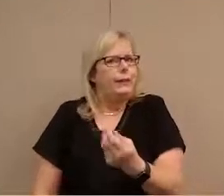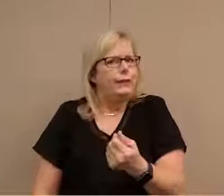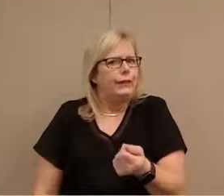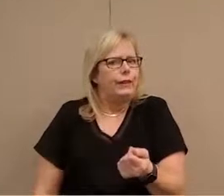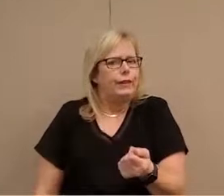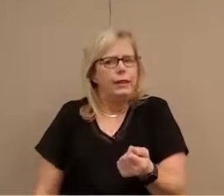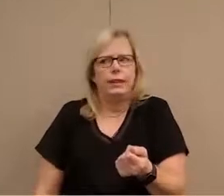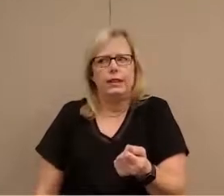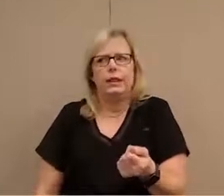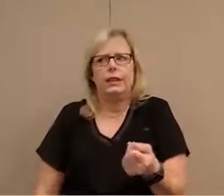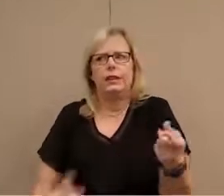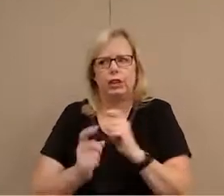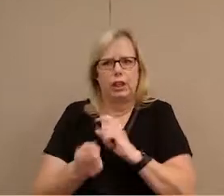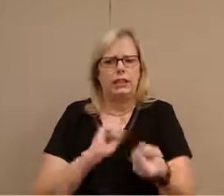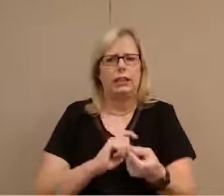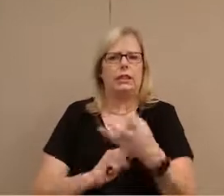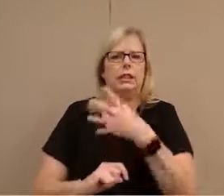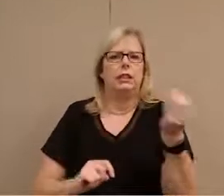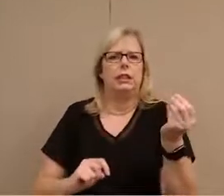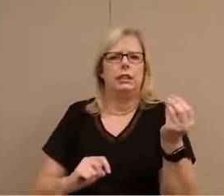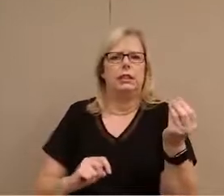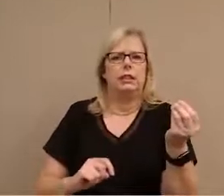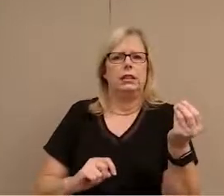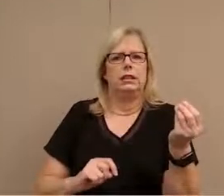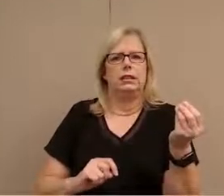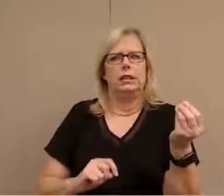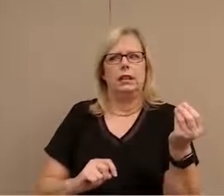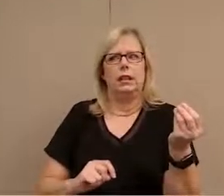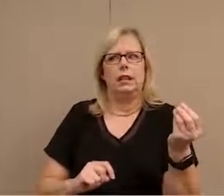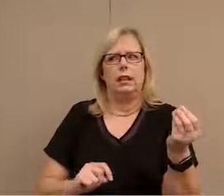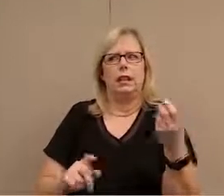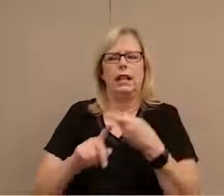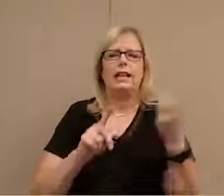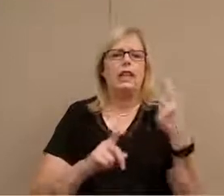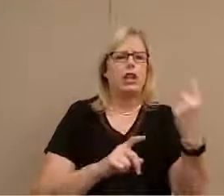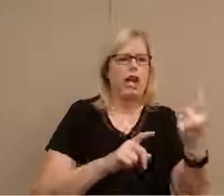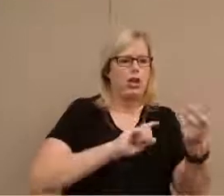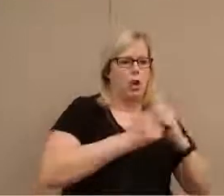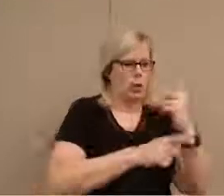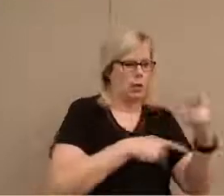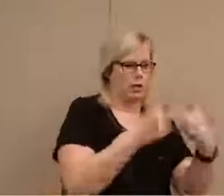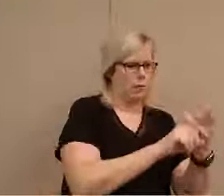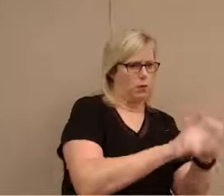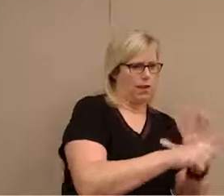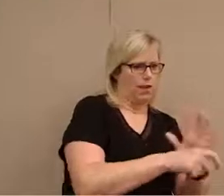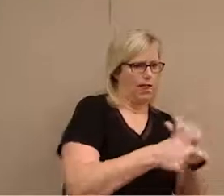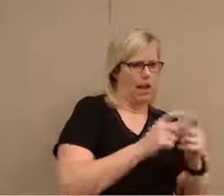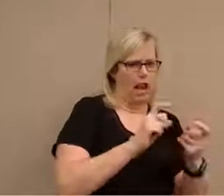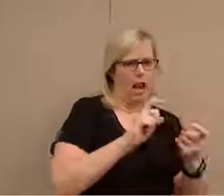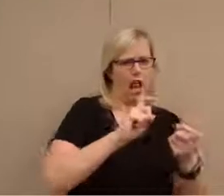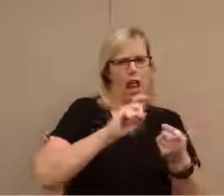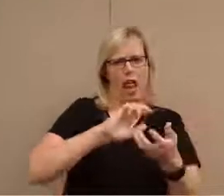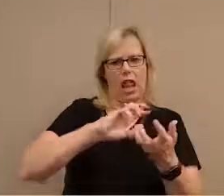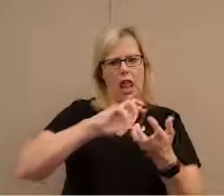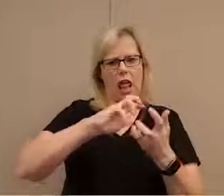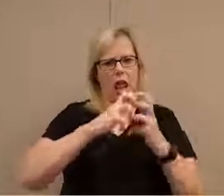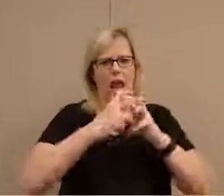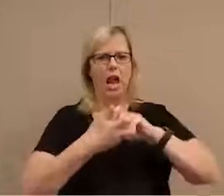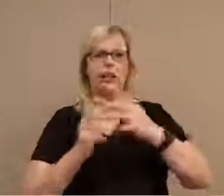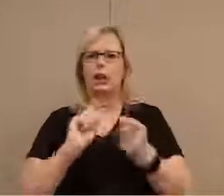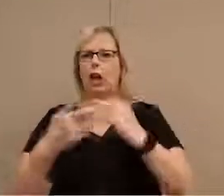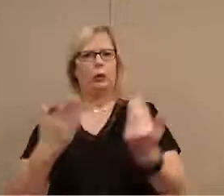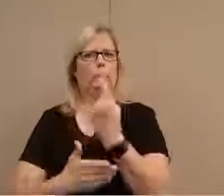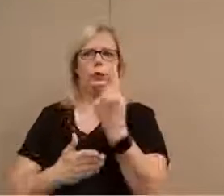its change and changing from one strain to another is, in fact, humans